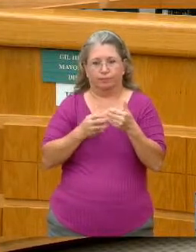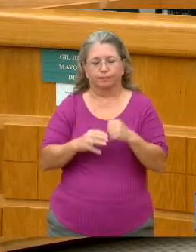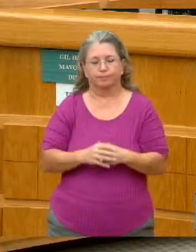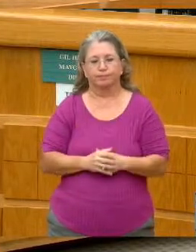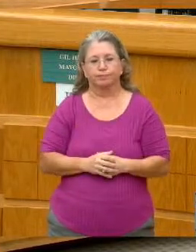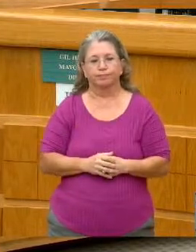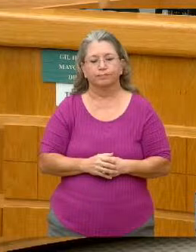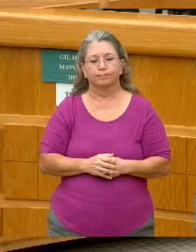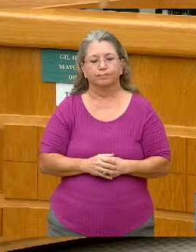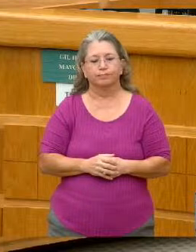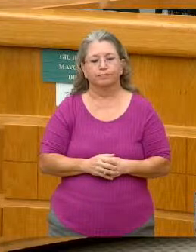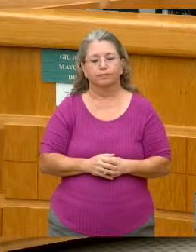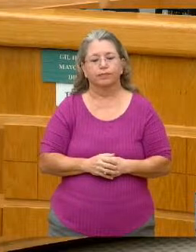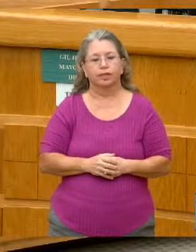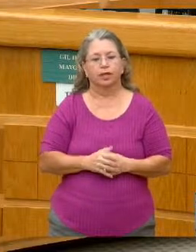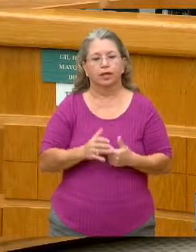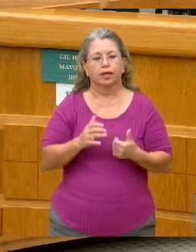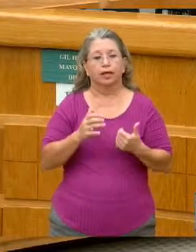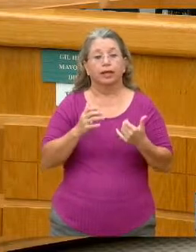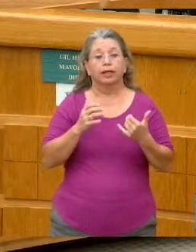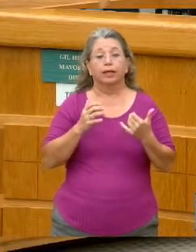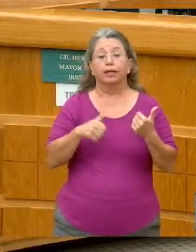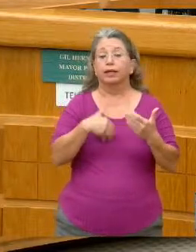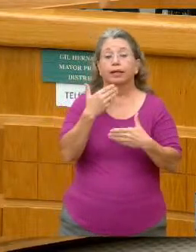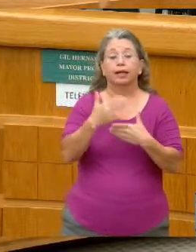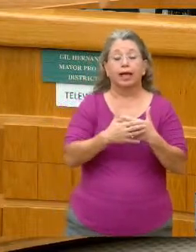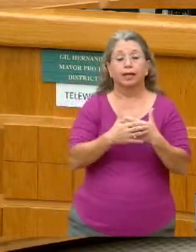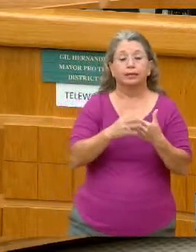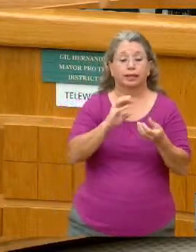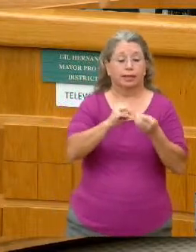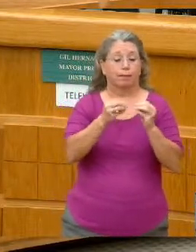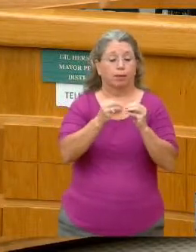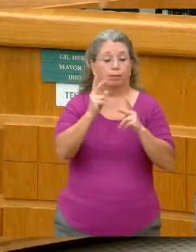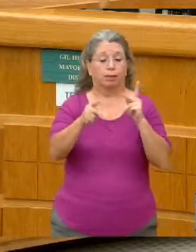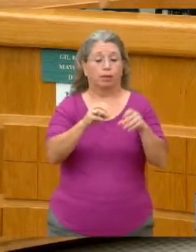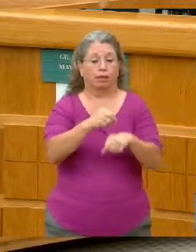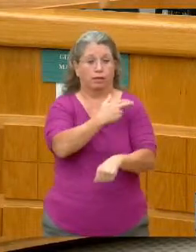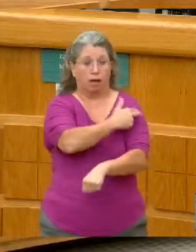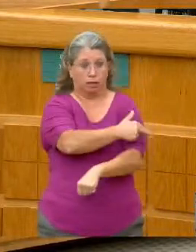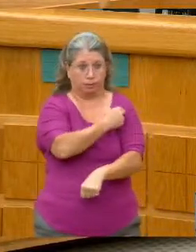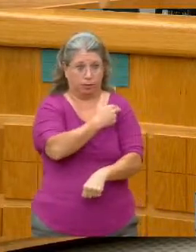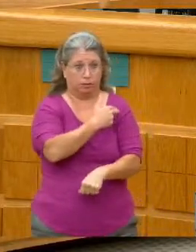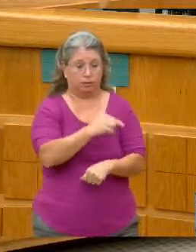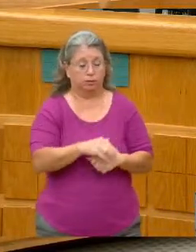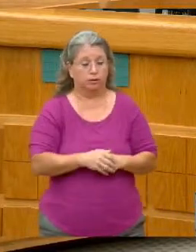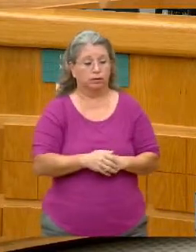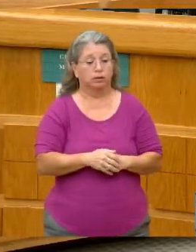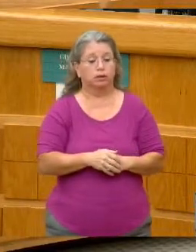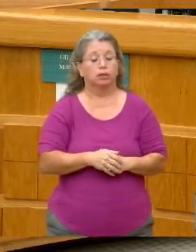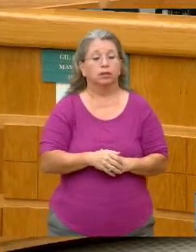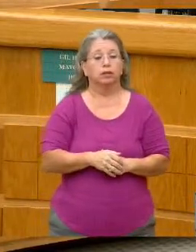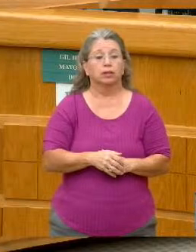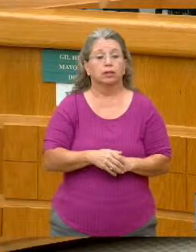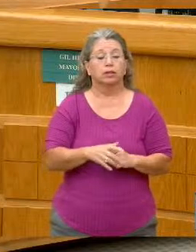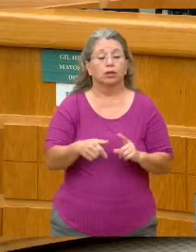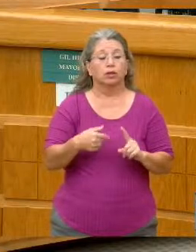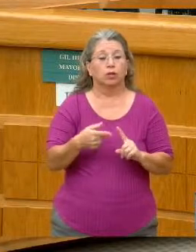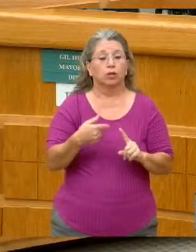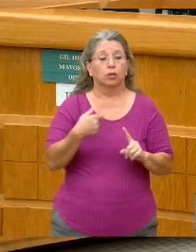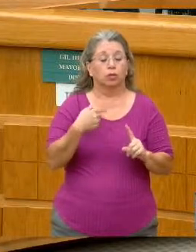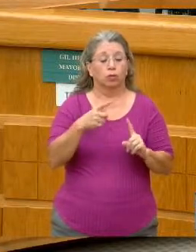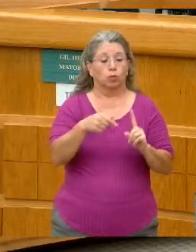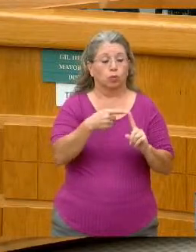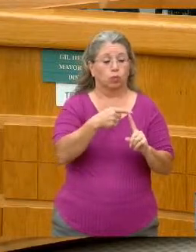Moving on to hospitalizations, and the way we move through this, we go from cases. Once you realize you have COVID-19, some people end up in